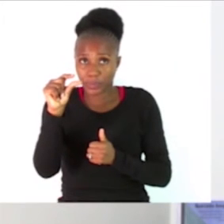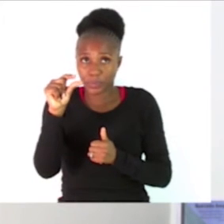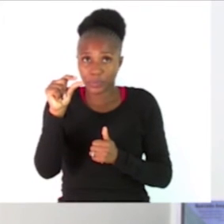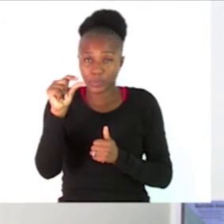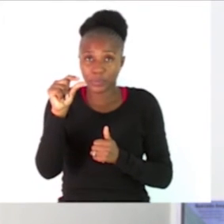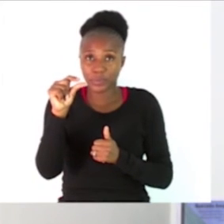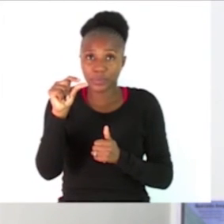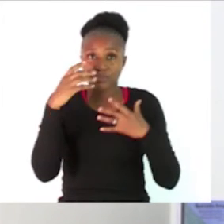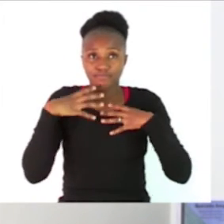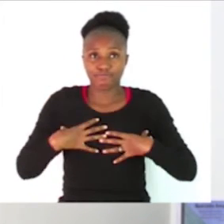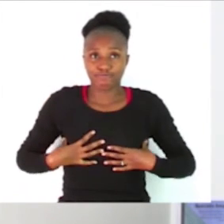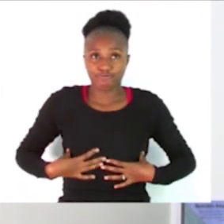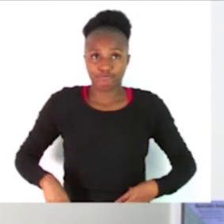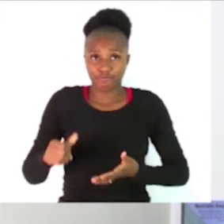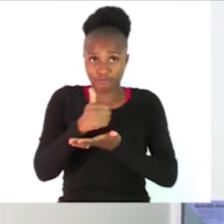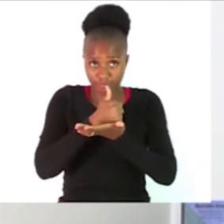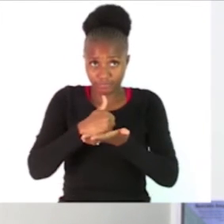And as you can see,